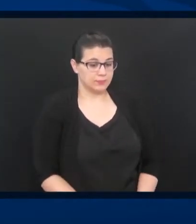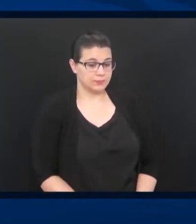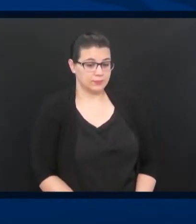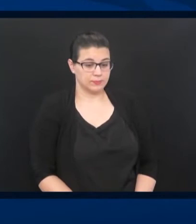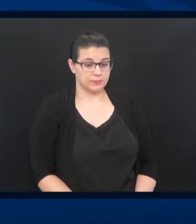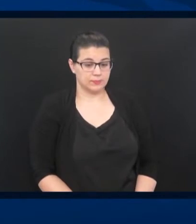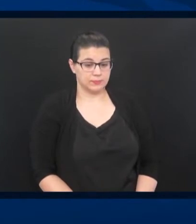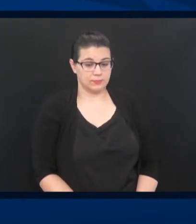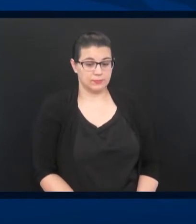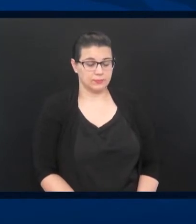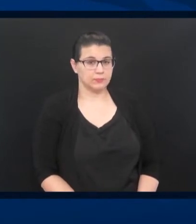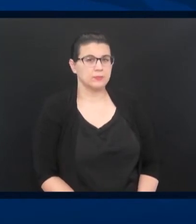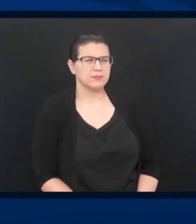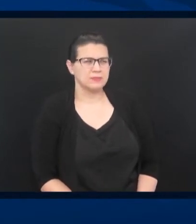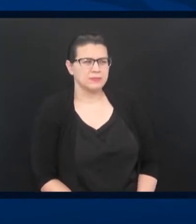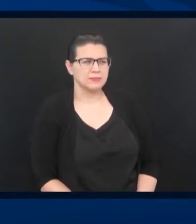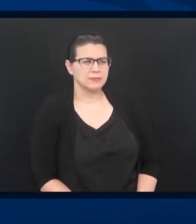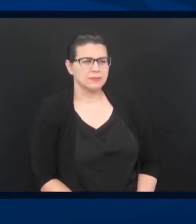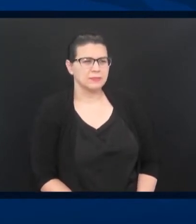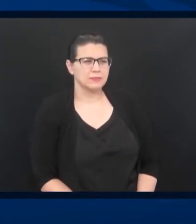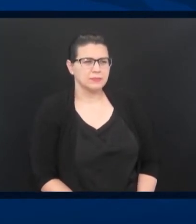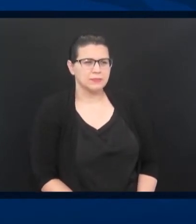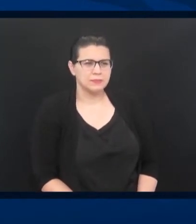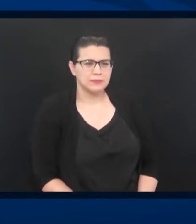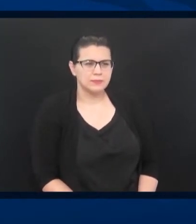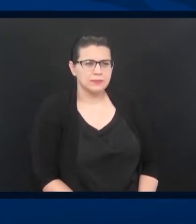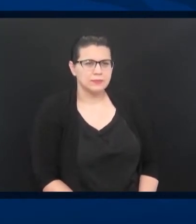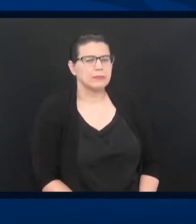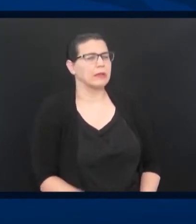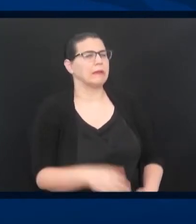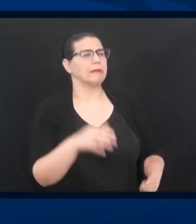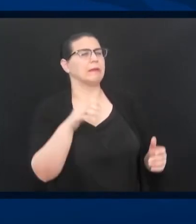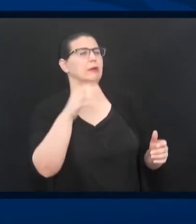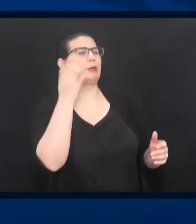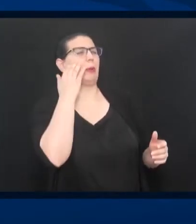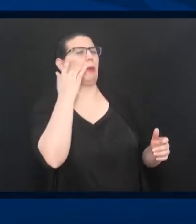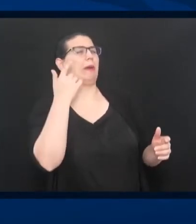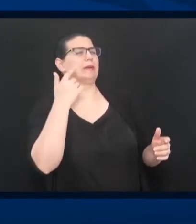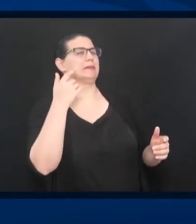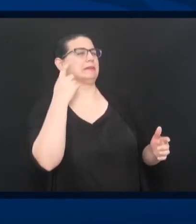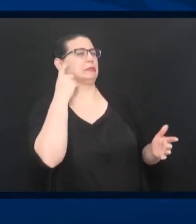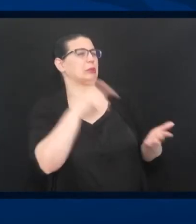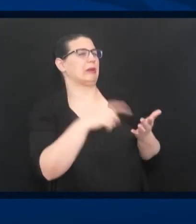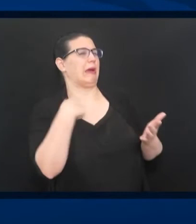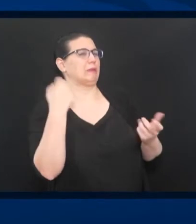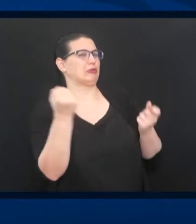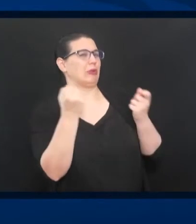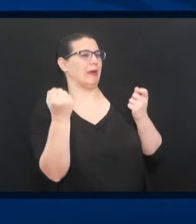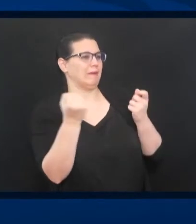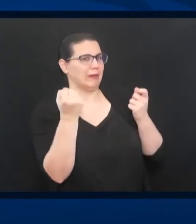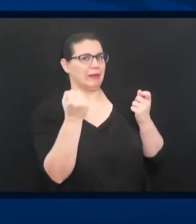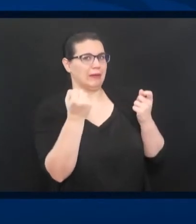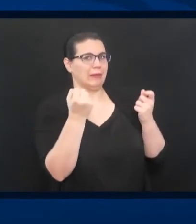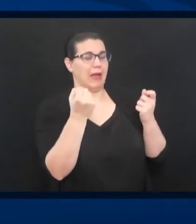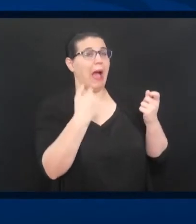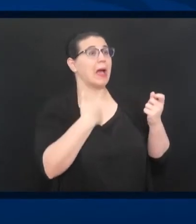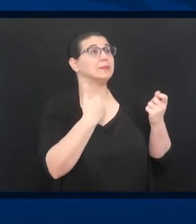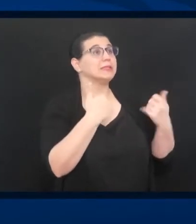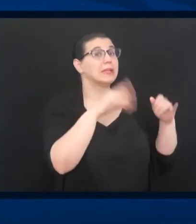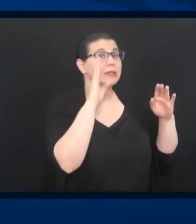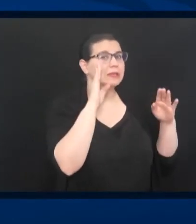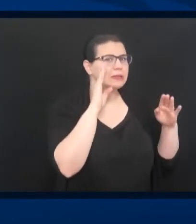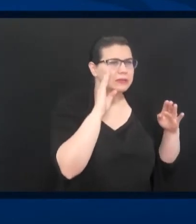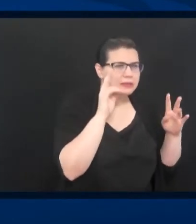Good afternoon, everyone. As you can probably tell, I'm driving, but I have both hands on the wheel, and I'm looking straight ahead. One of my coworkers holding